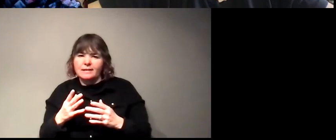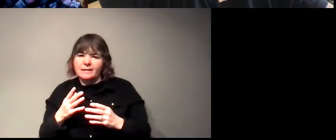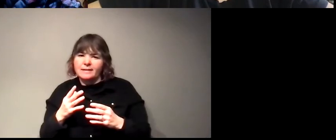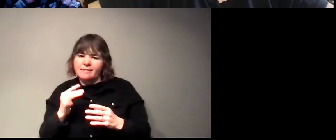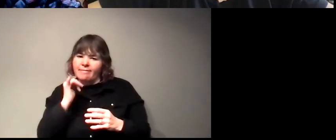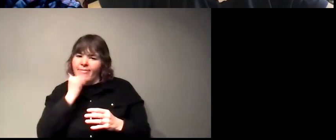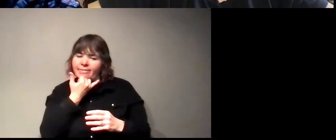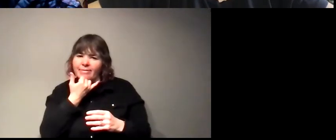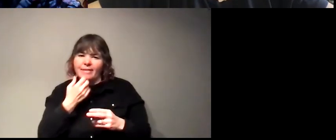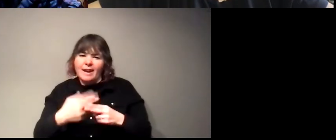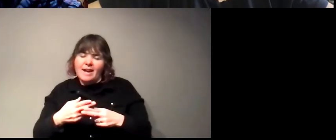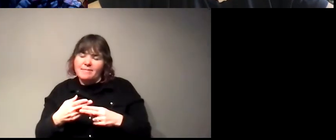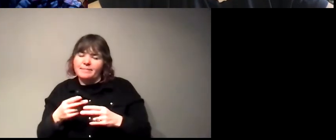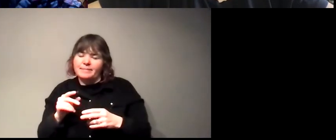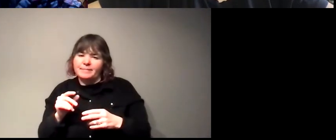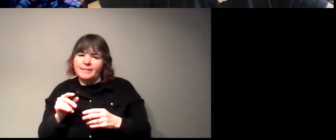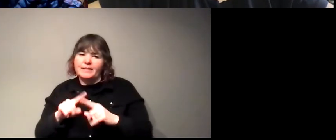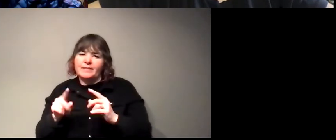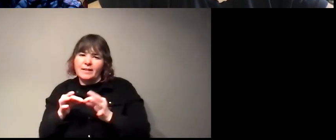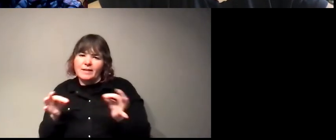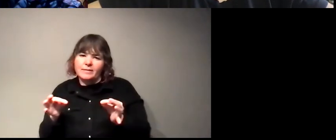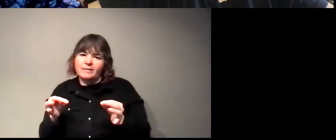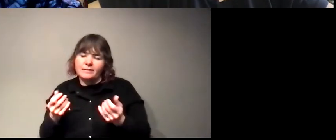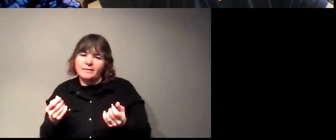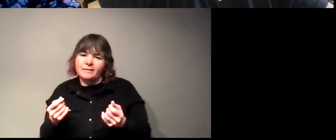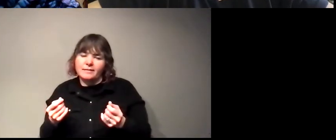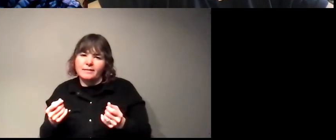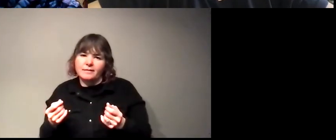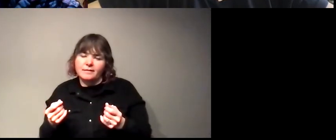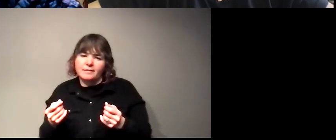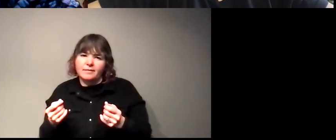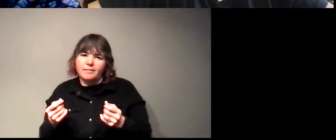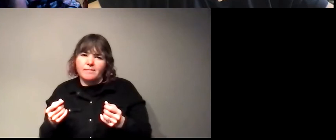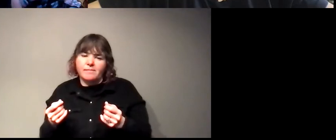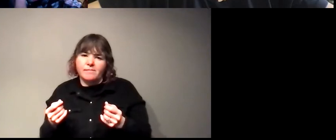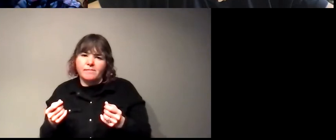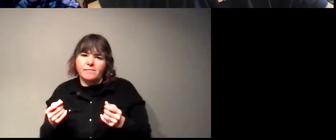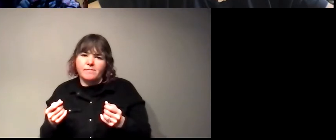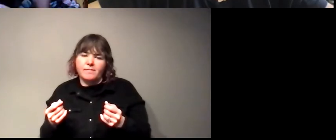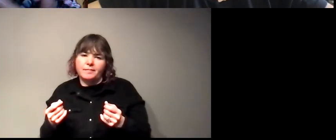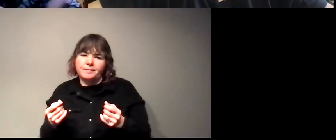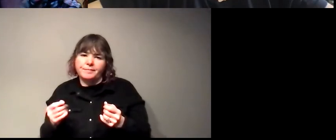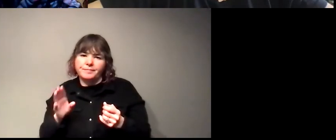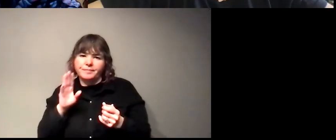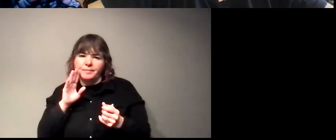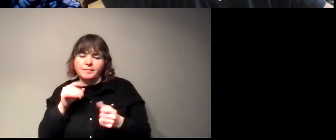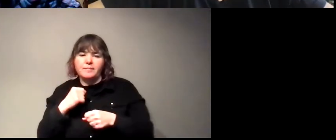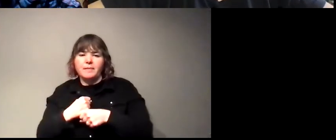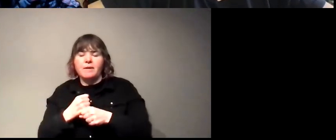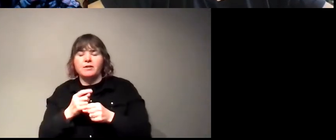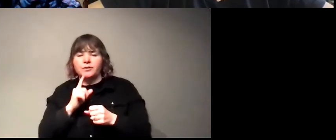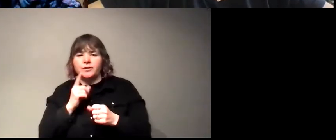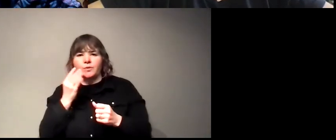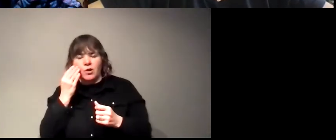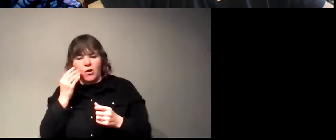big goof ups on that. Makes it with hope. So you want to make sure that you know what you're